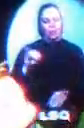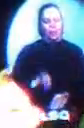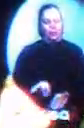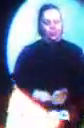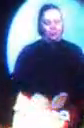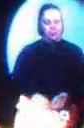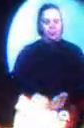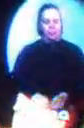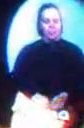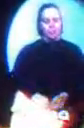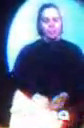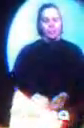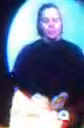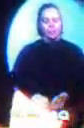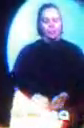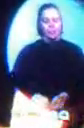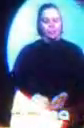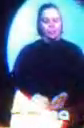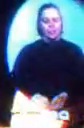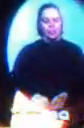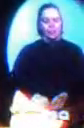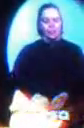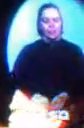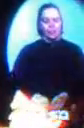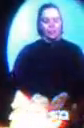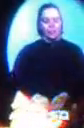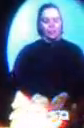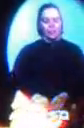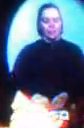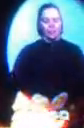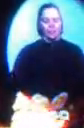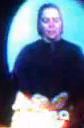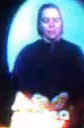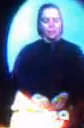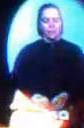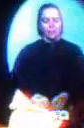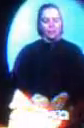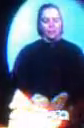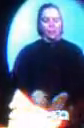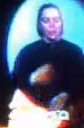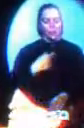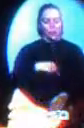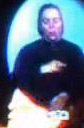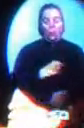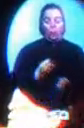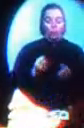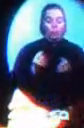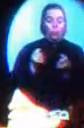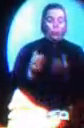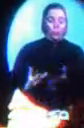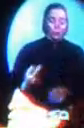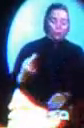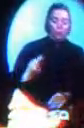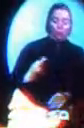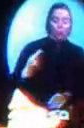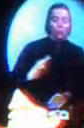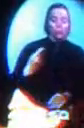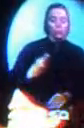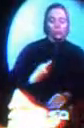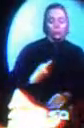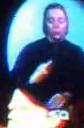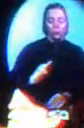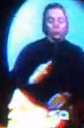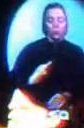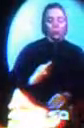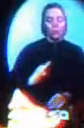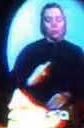Prime Minister of Citizenship and Immigration. Well, Mr. Speaker, this government will take no lectures or direction from the opposition in dealing with the temporary foreign